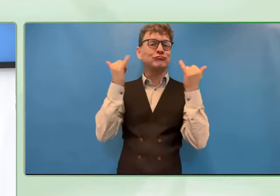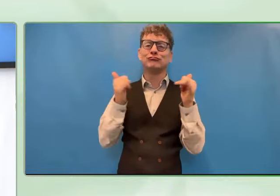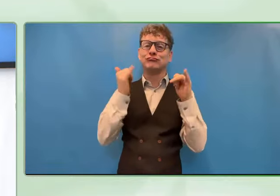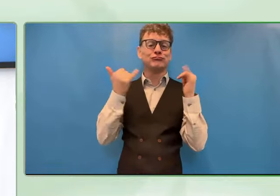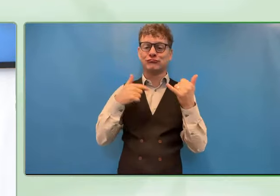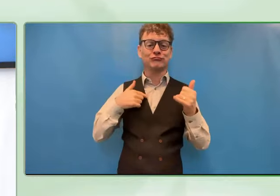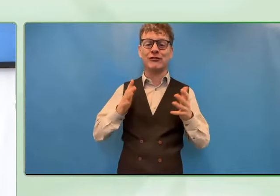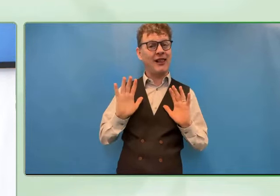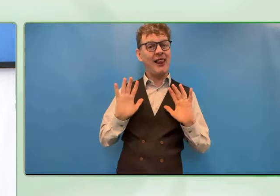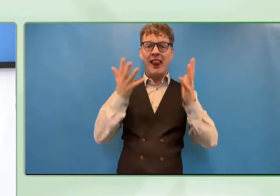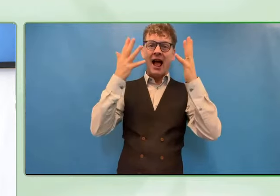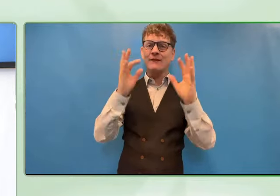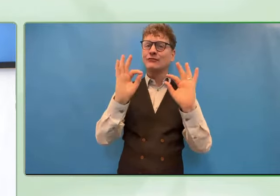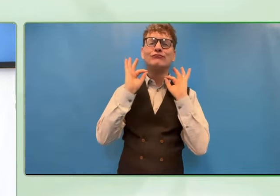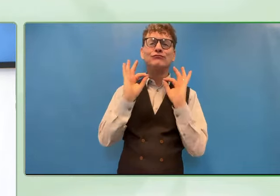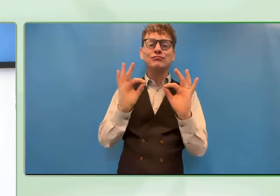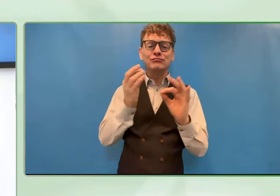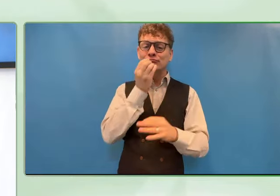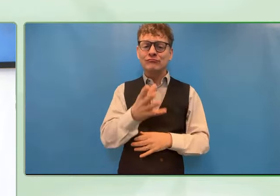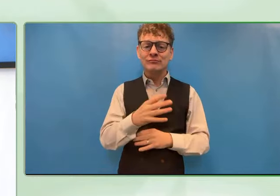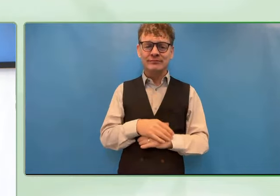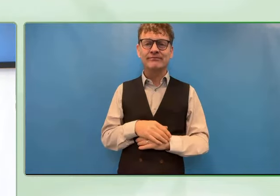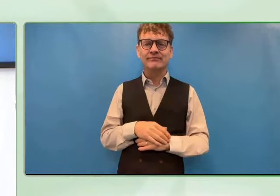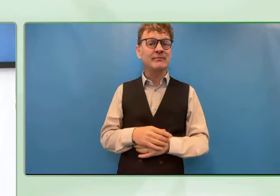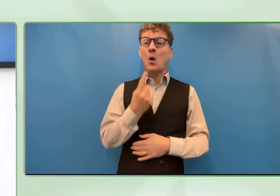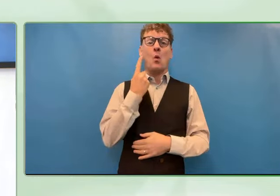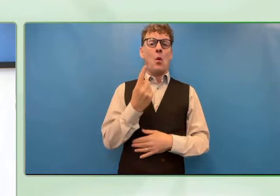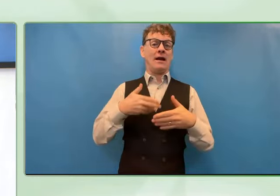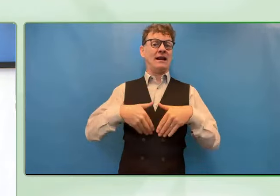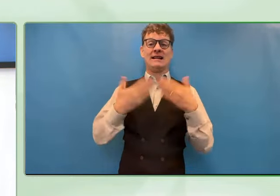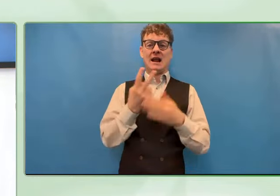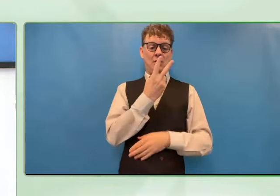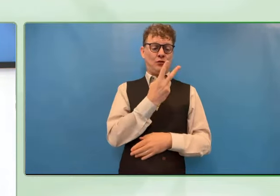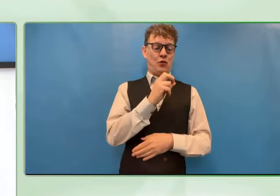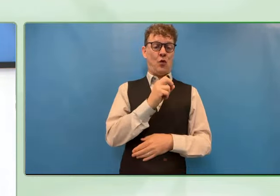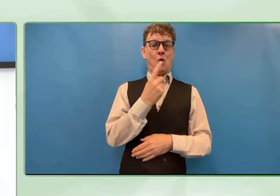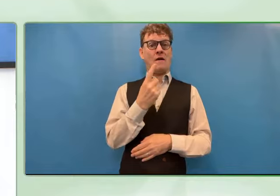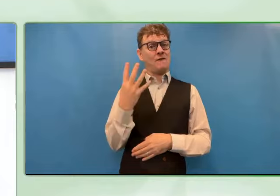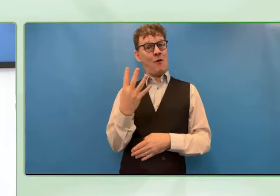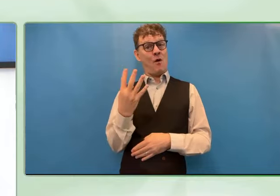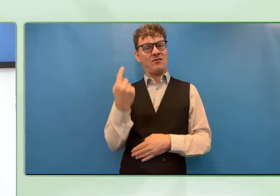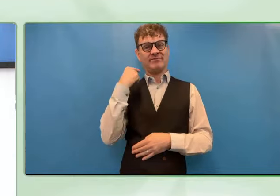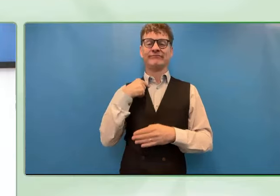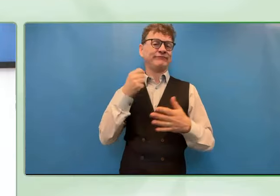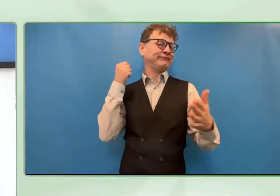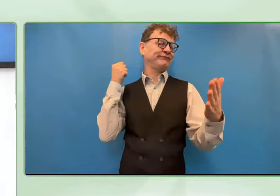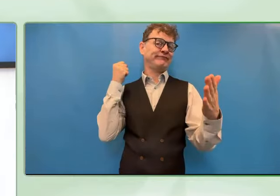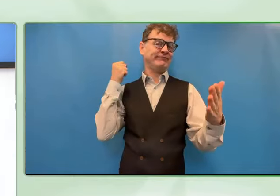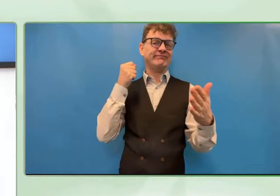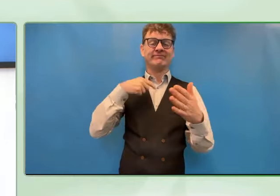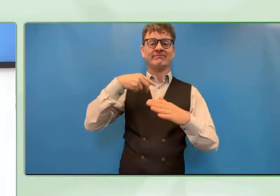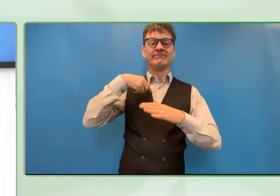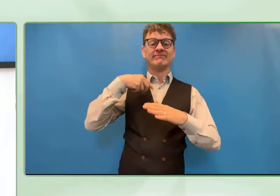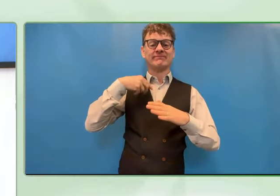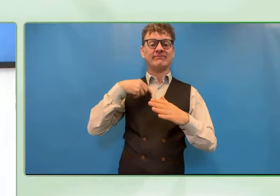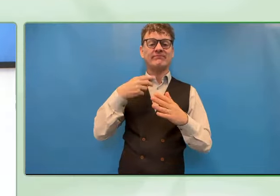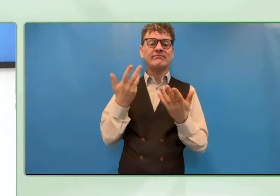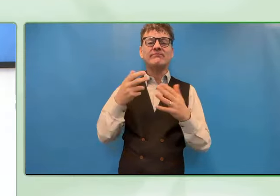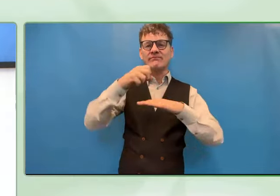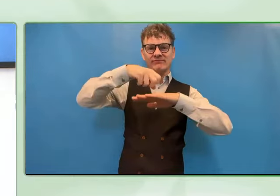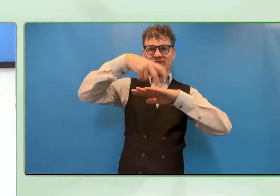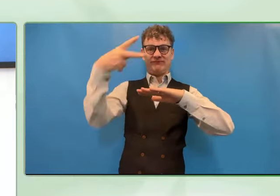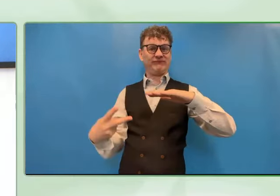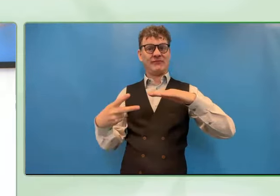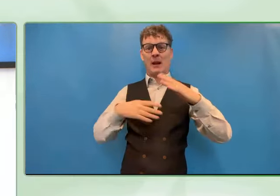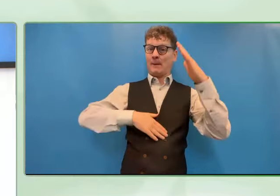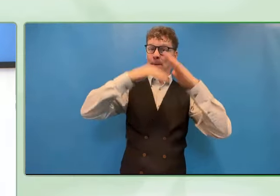life. But on this particular day in 2014, I had an accident. I fell off in an under-construction building, due to